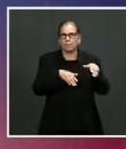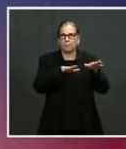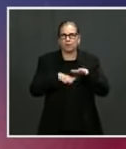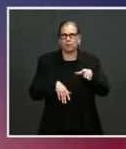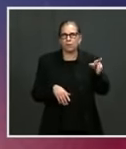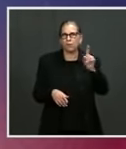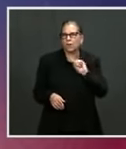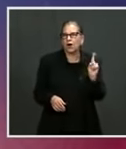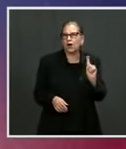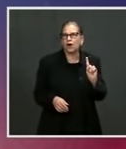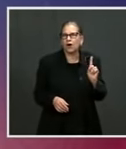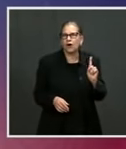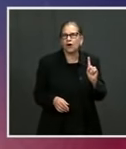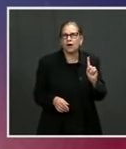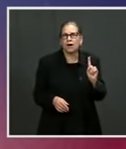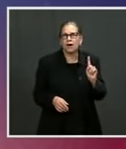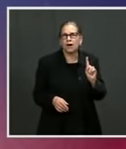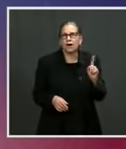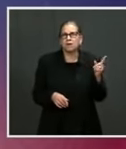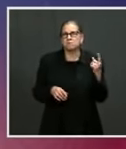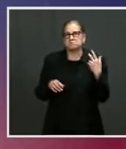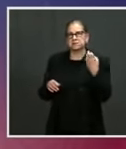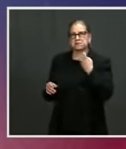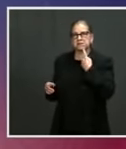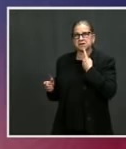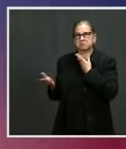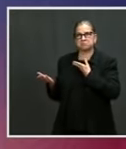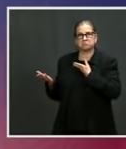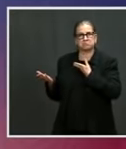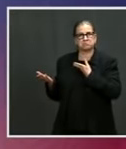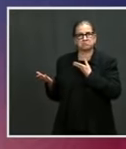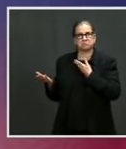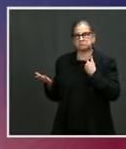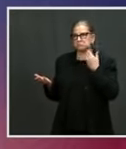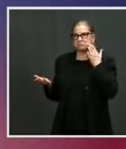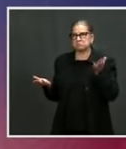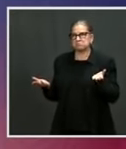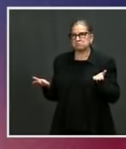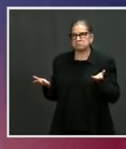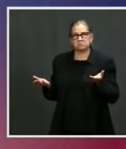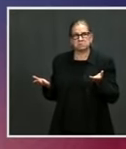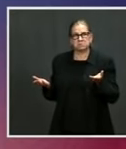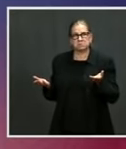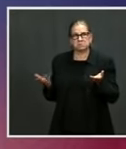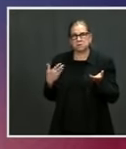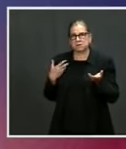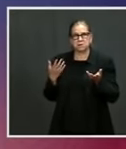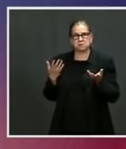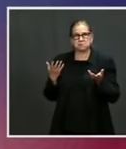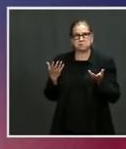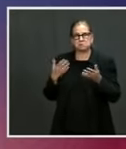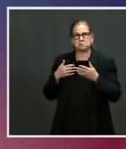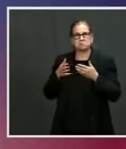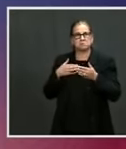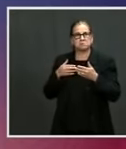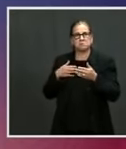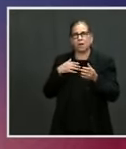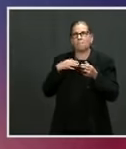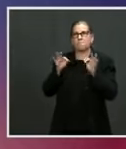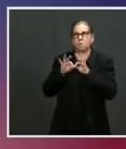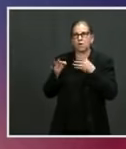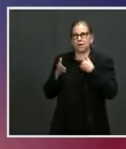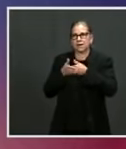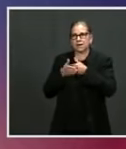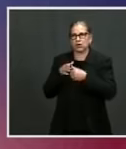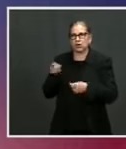And he told her, "I don't care. I just want to be near you."